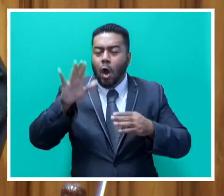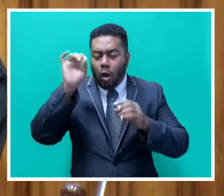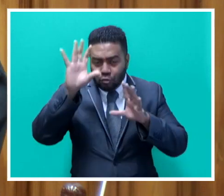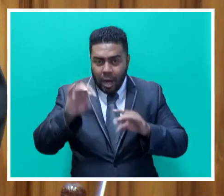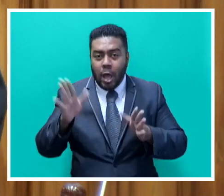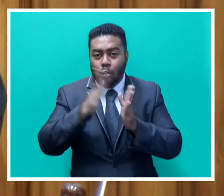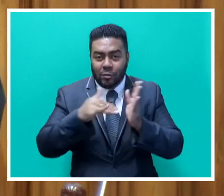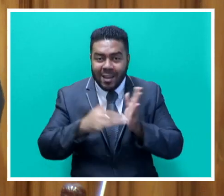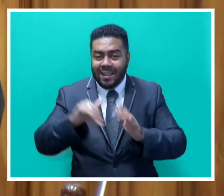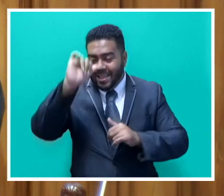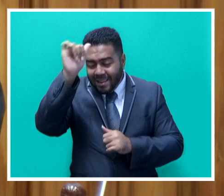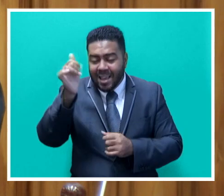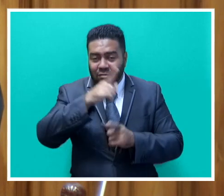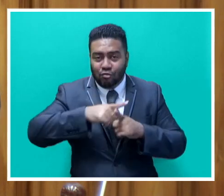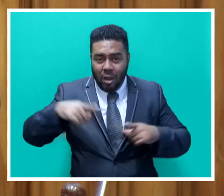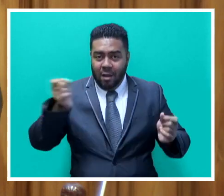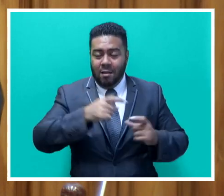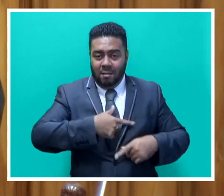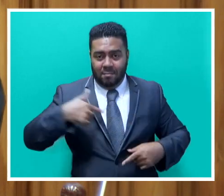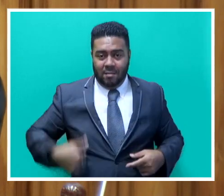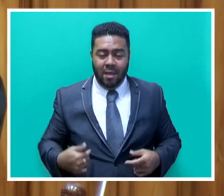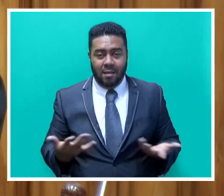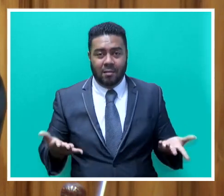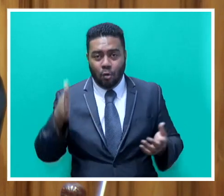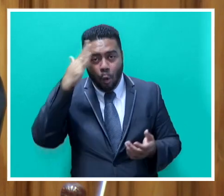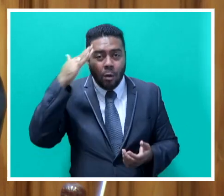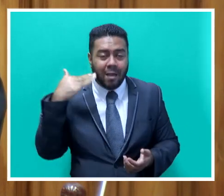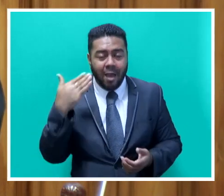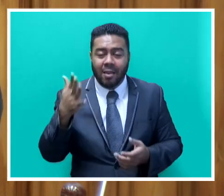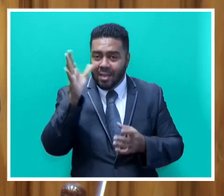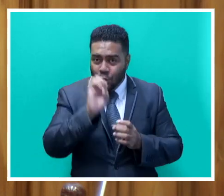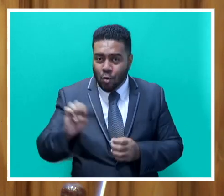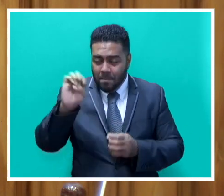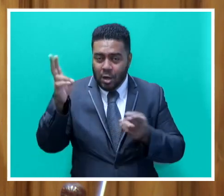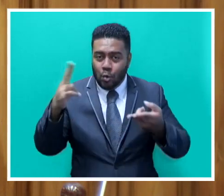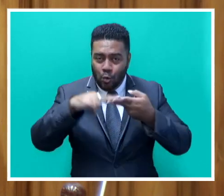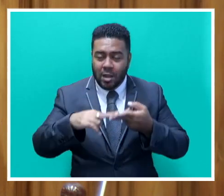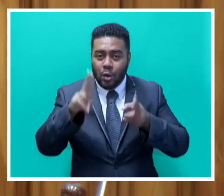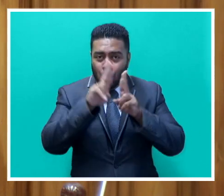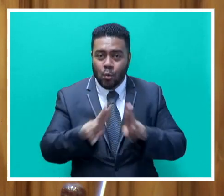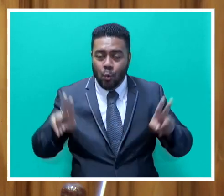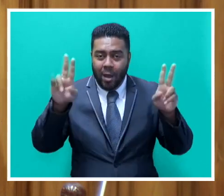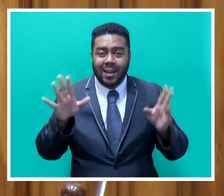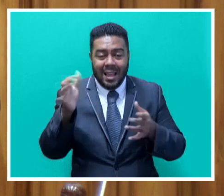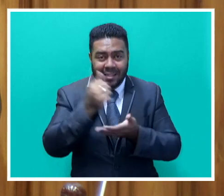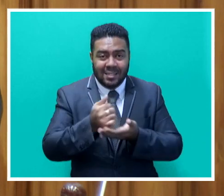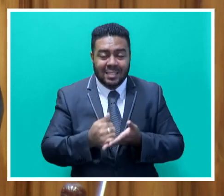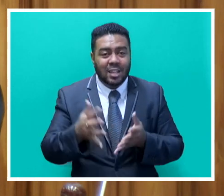China, USA, Japan, Austria, Korea, the European Union, UN agencies, COVAX facilities, the World